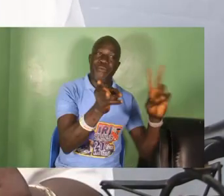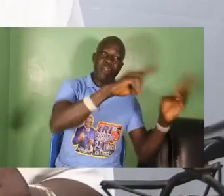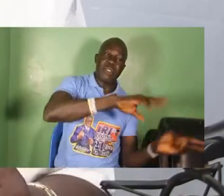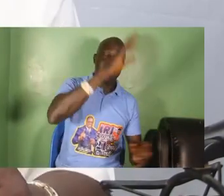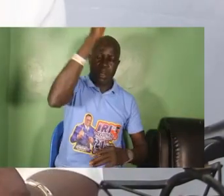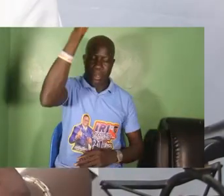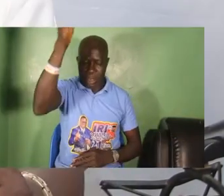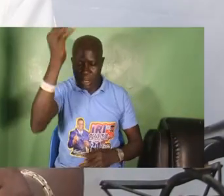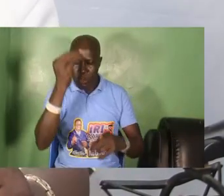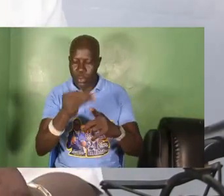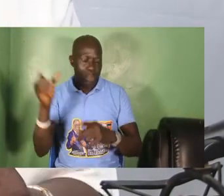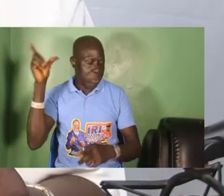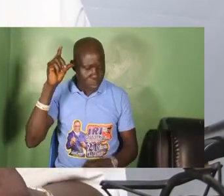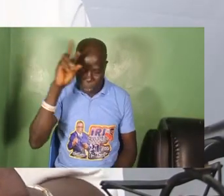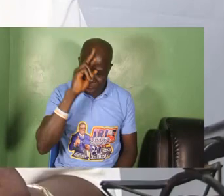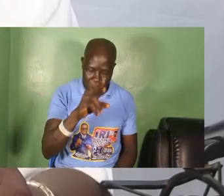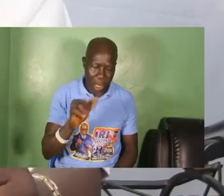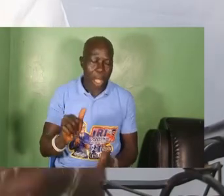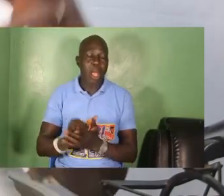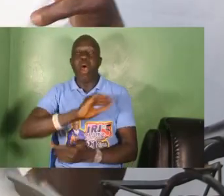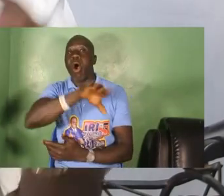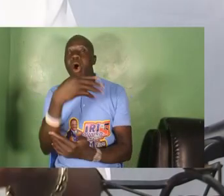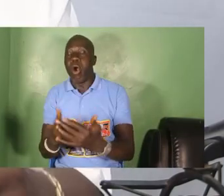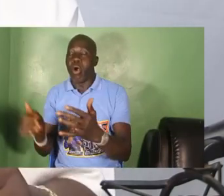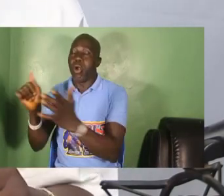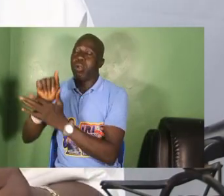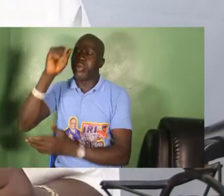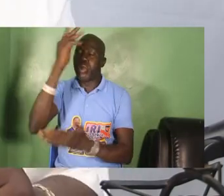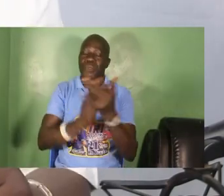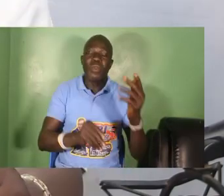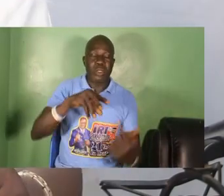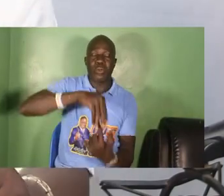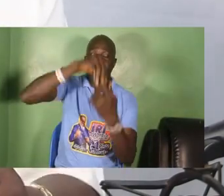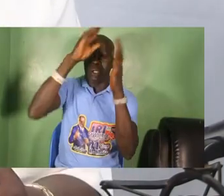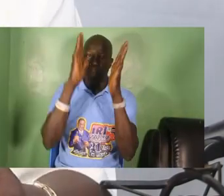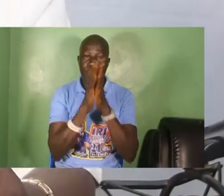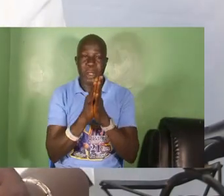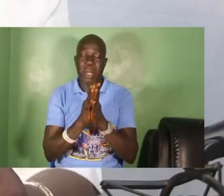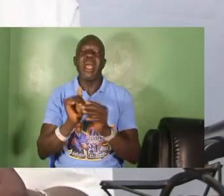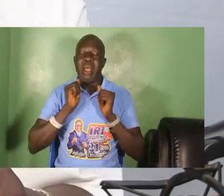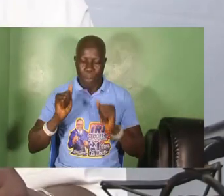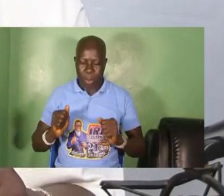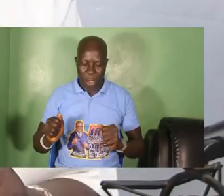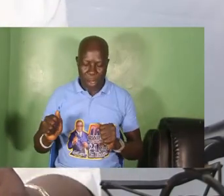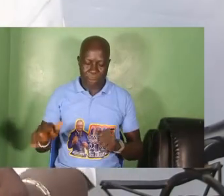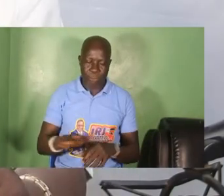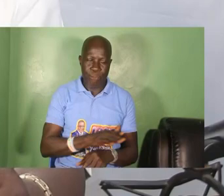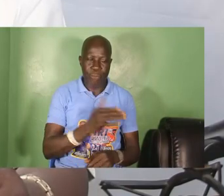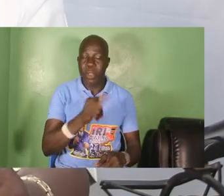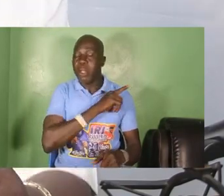There is vigil there. Listen, sir. I want all the special prayers. Only a barra.